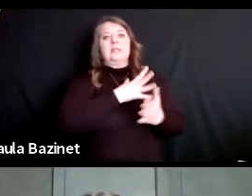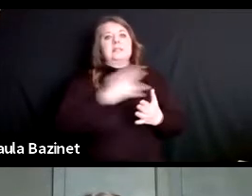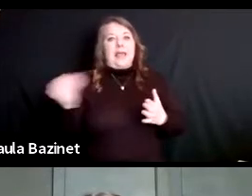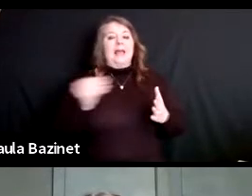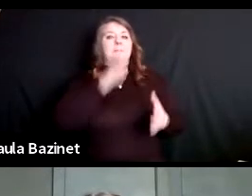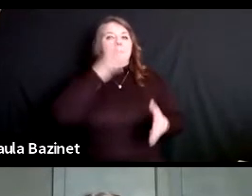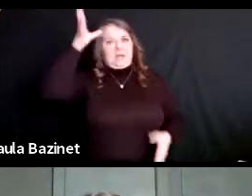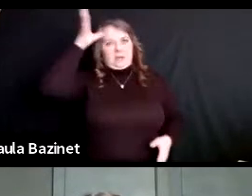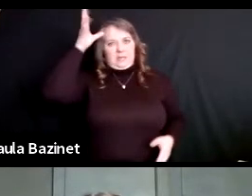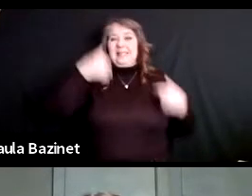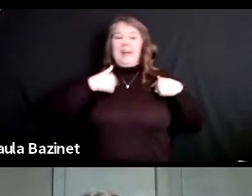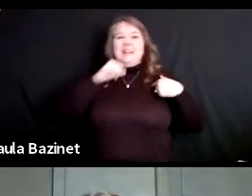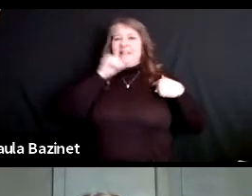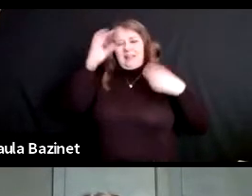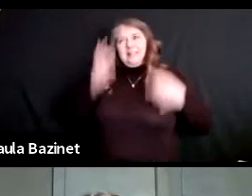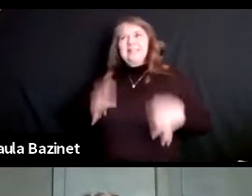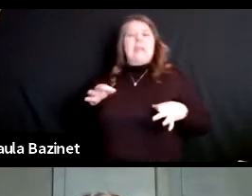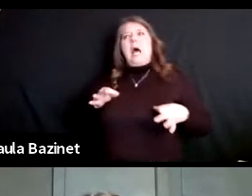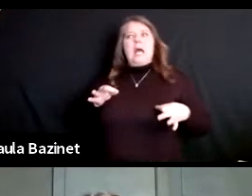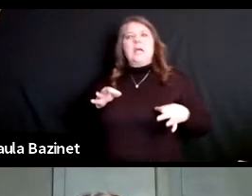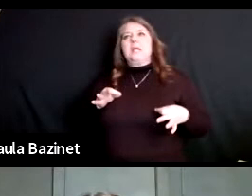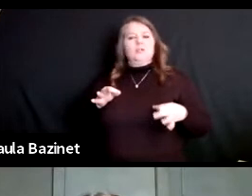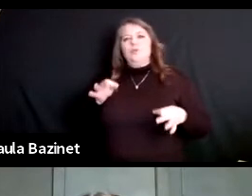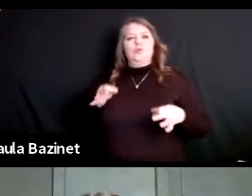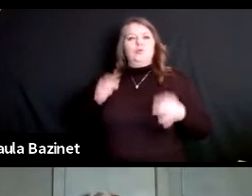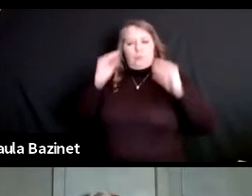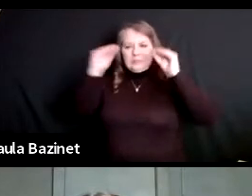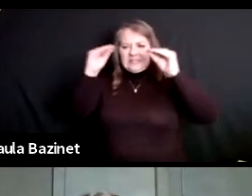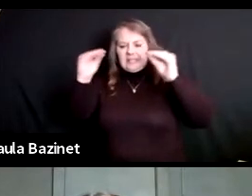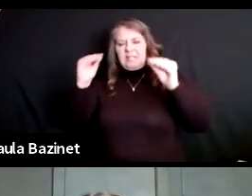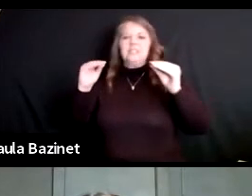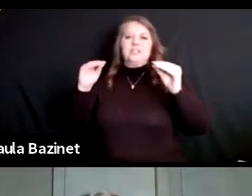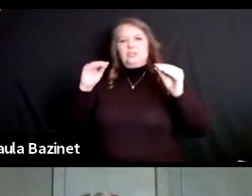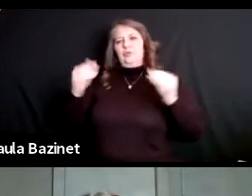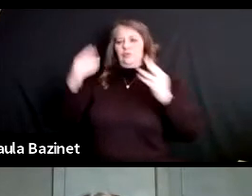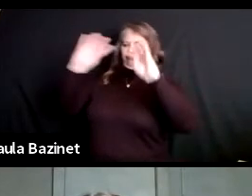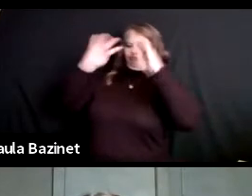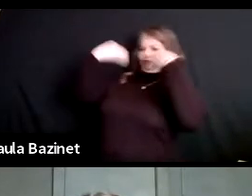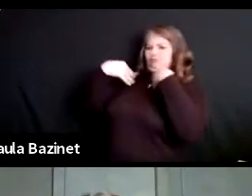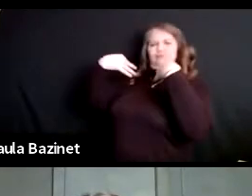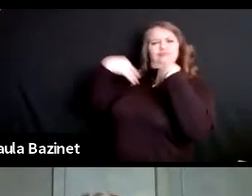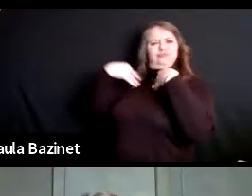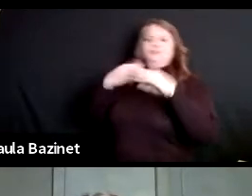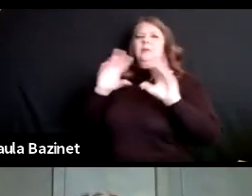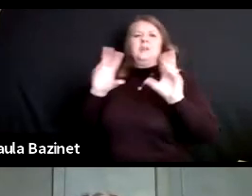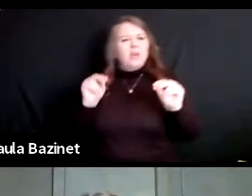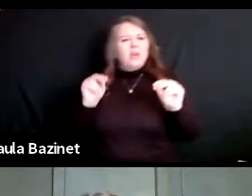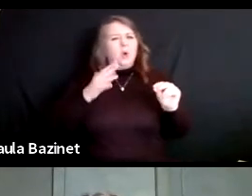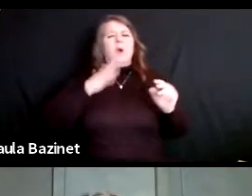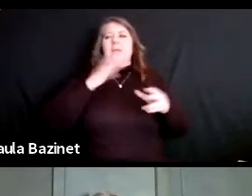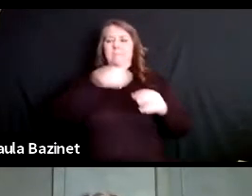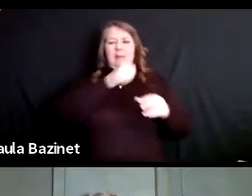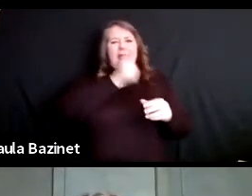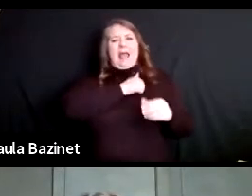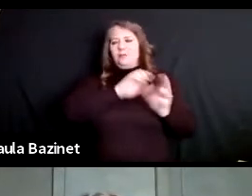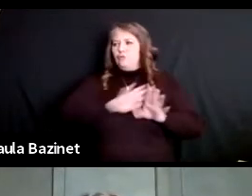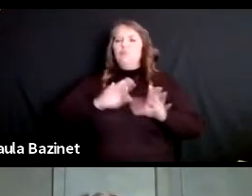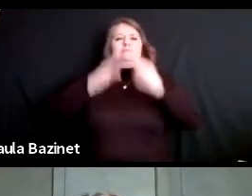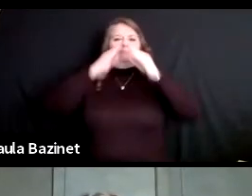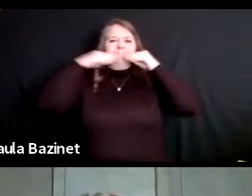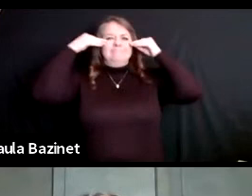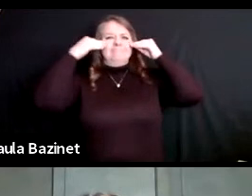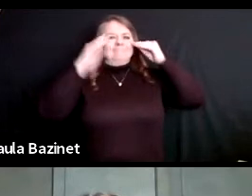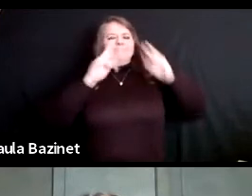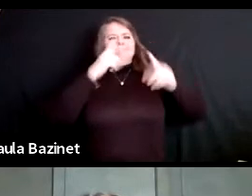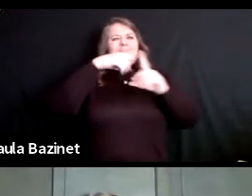did not choose to be a teacher to focus the need on myself. Instead, I check my own ego at the door and walk in with a positive attitude and a smile, even if the world or